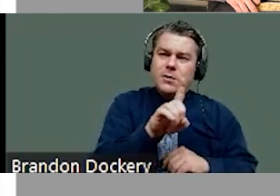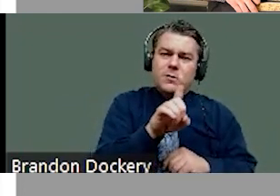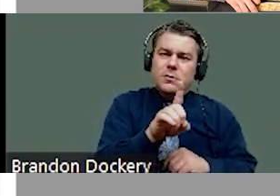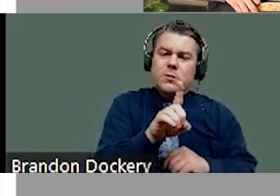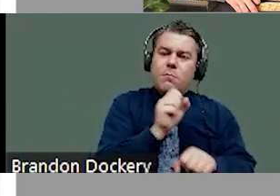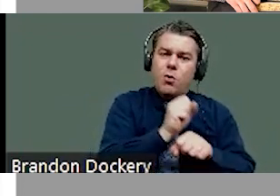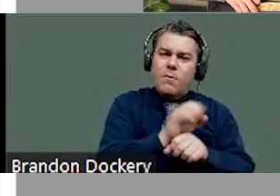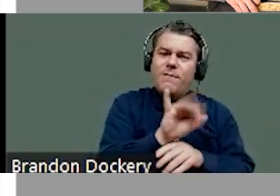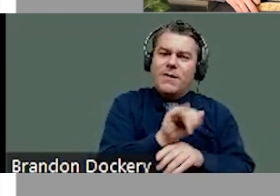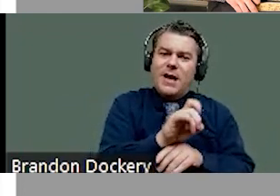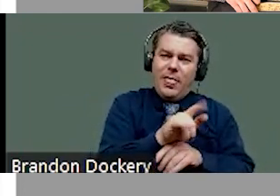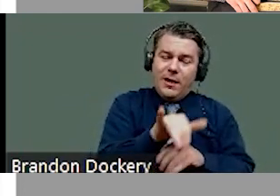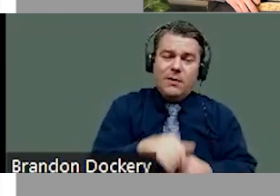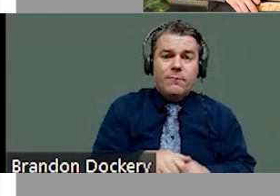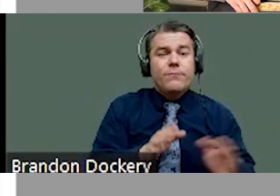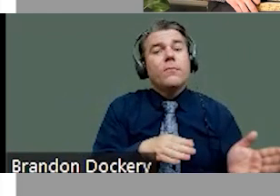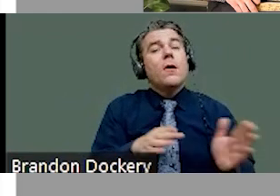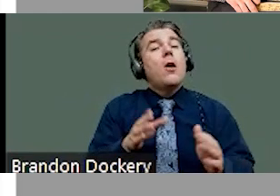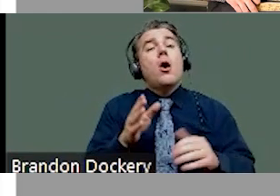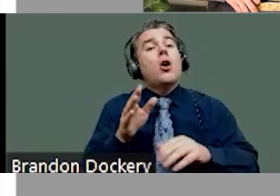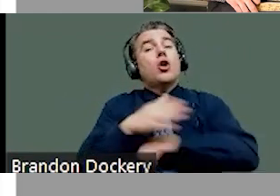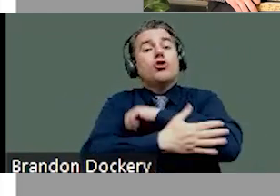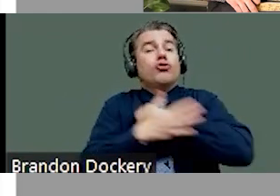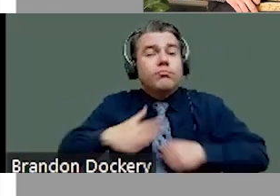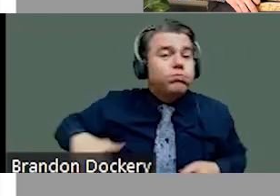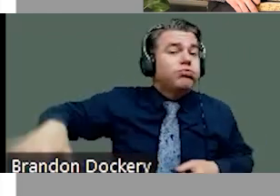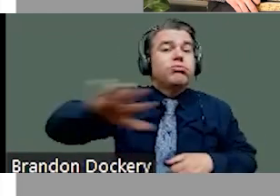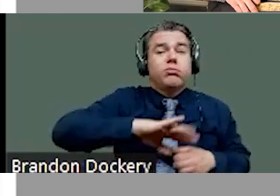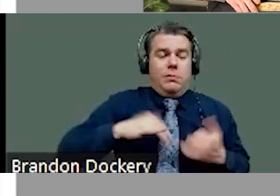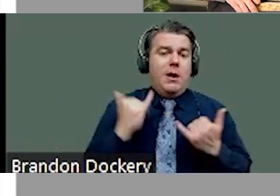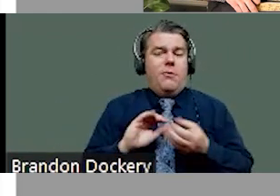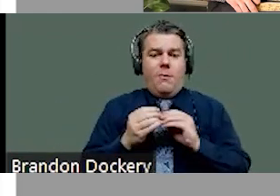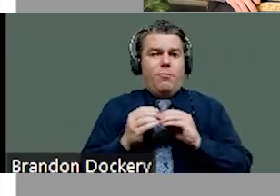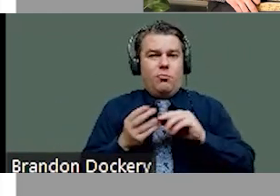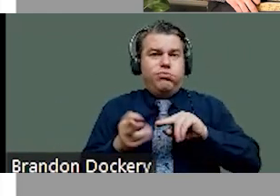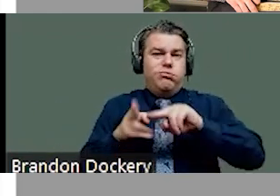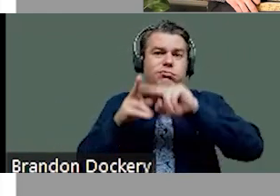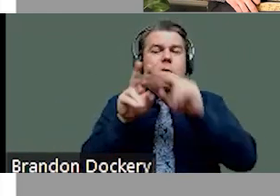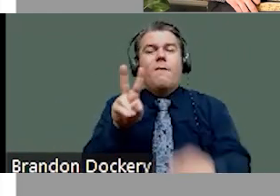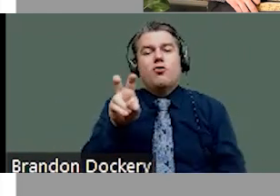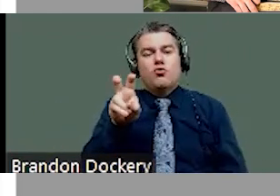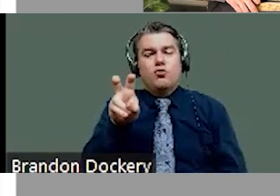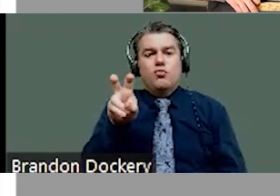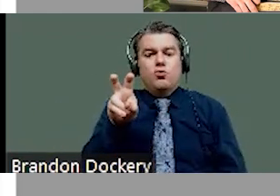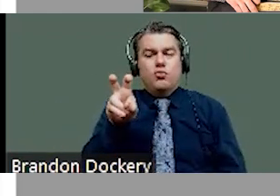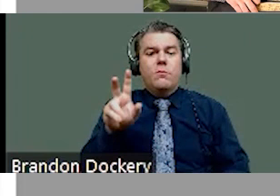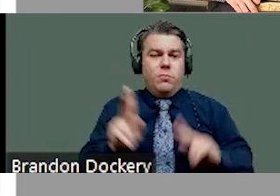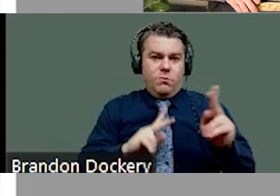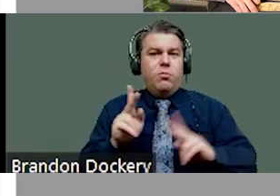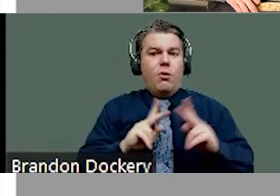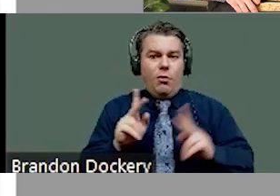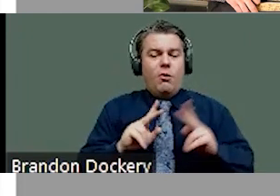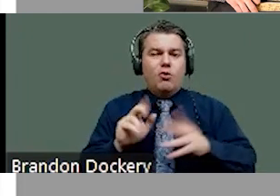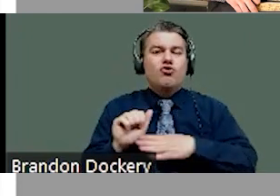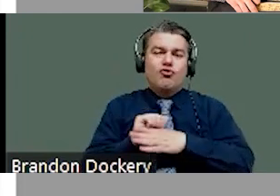employment fidelity. And we have across the country now, this number is even higher, 200 folks trained